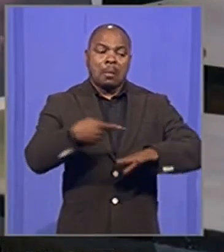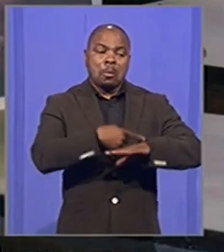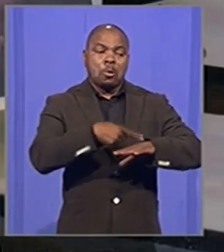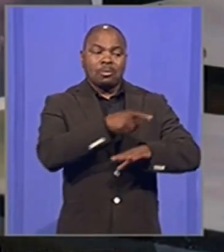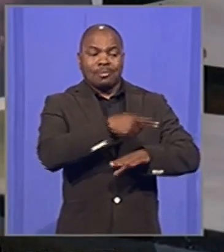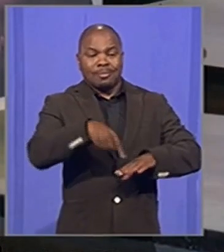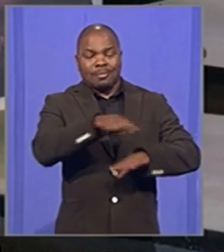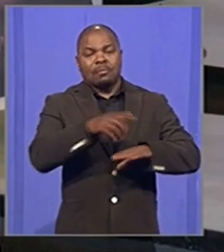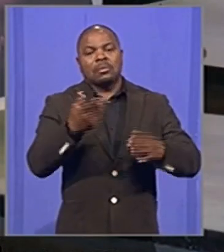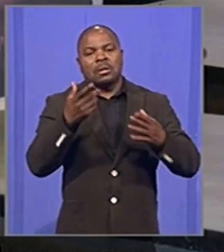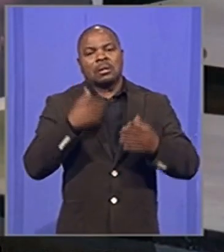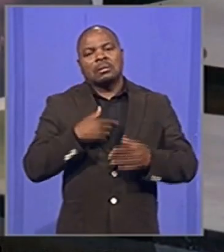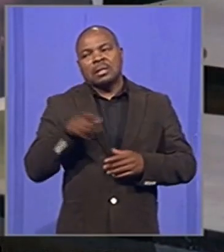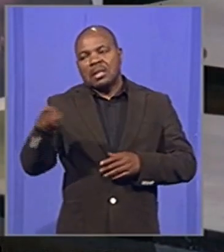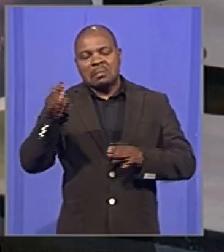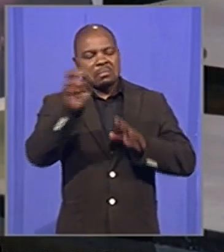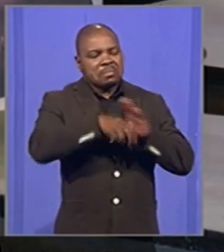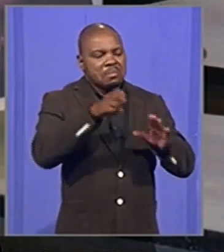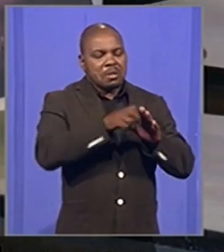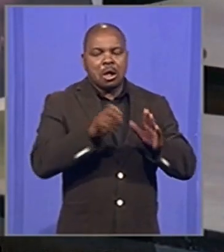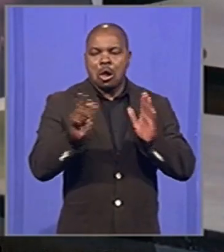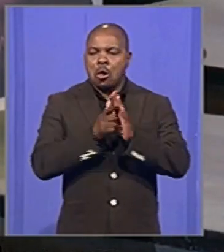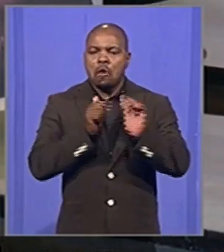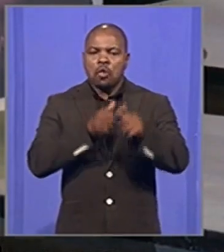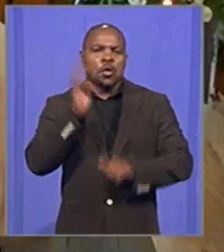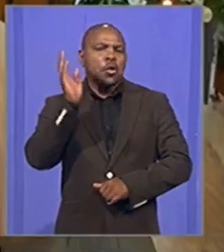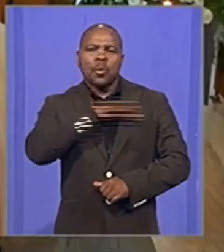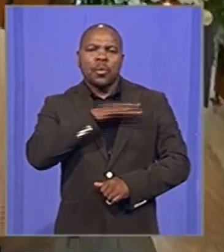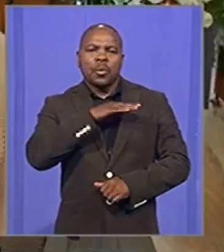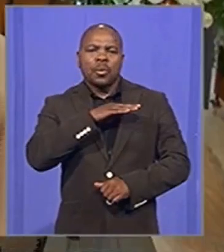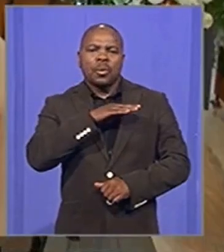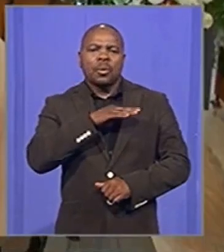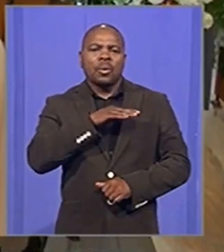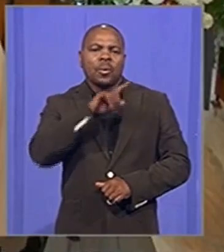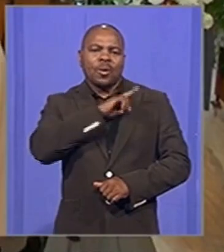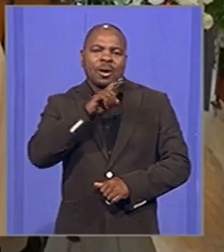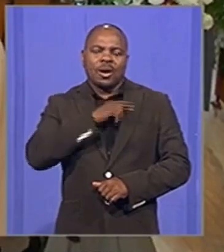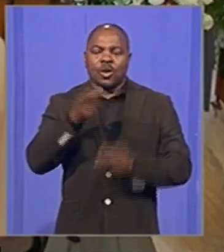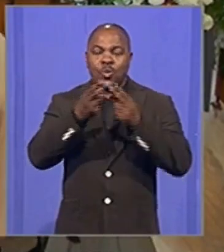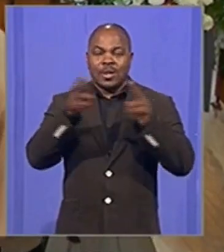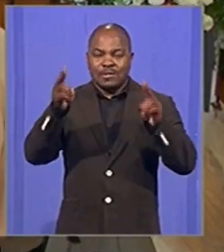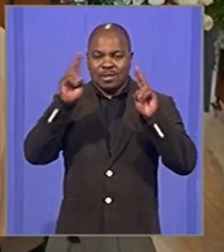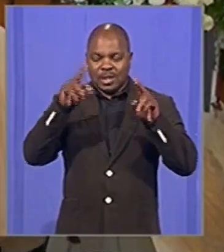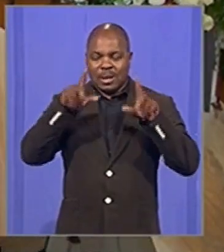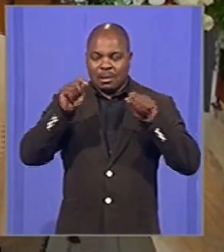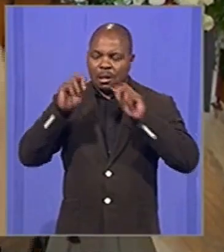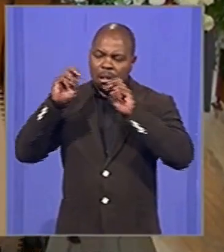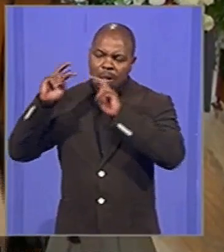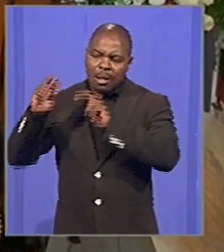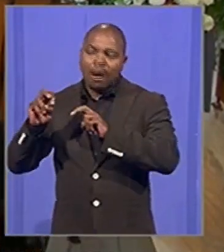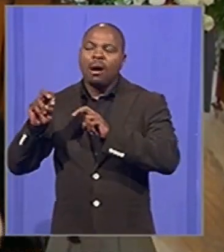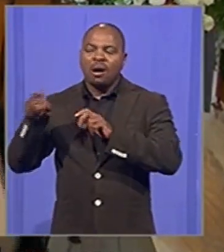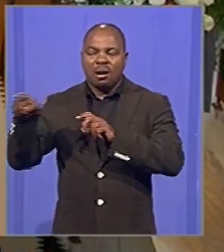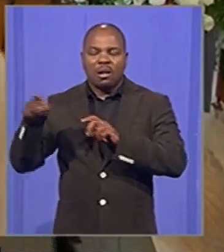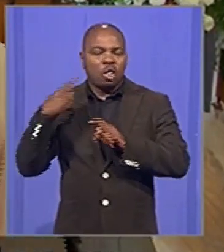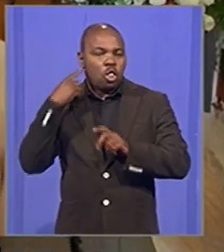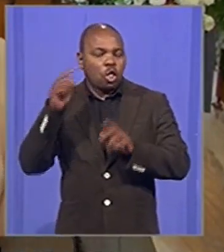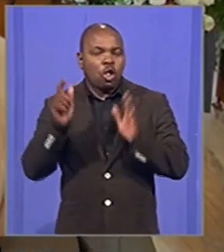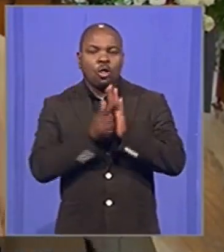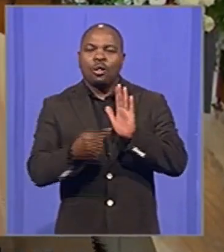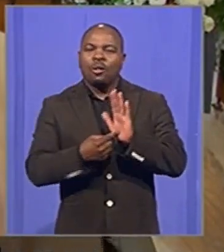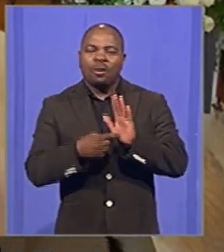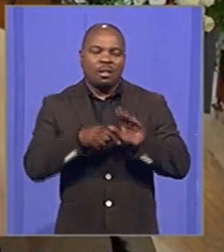batho bano a bonwe ka tsela e seng maleba se se latela Buruni jo bo dirilweng ke University ya Cape Town mme university